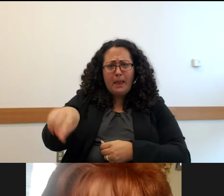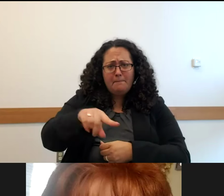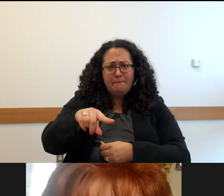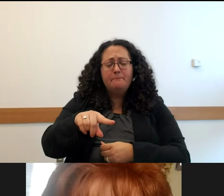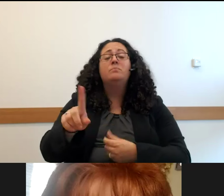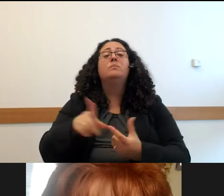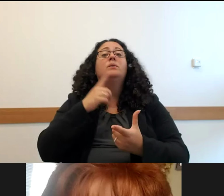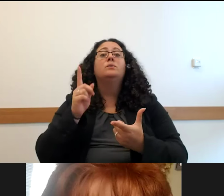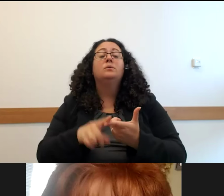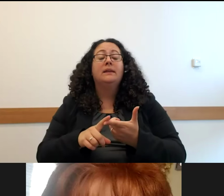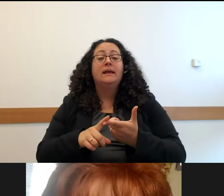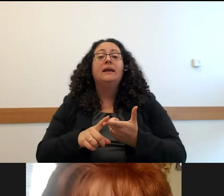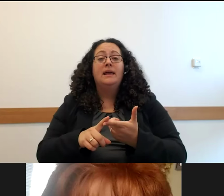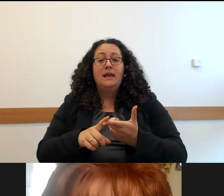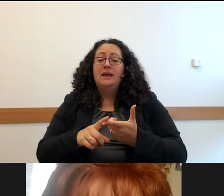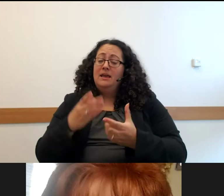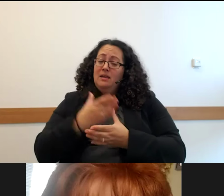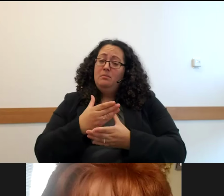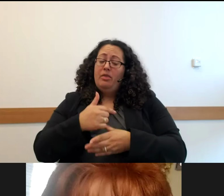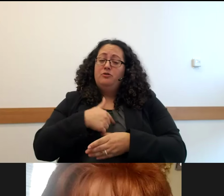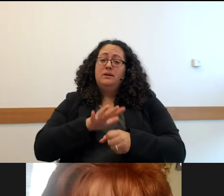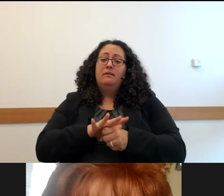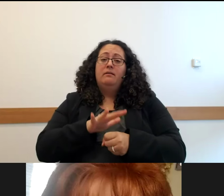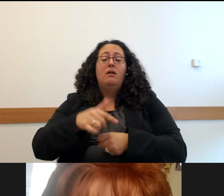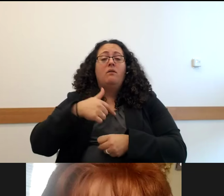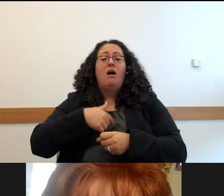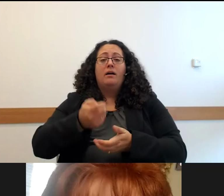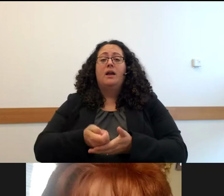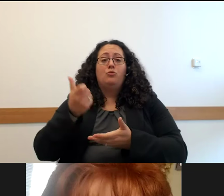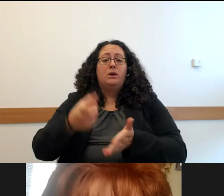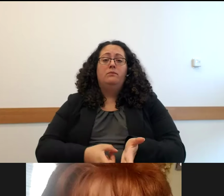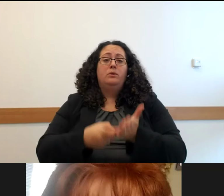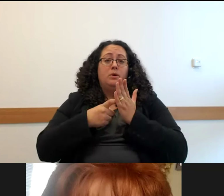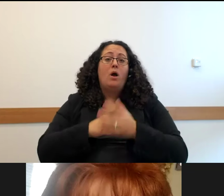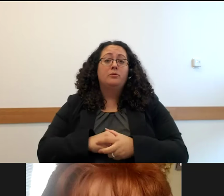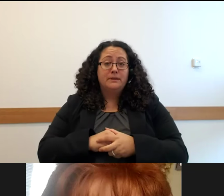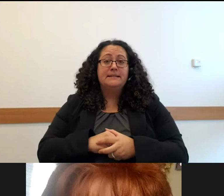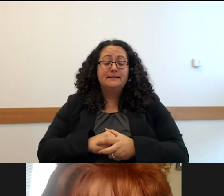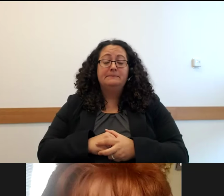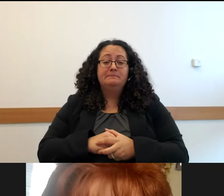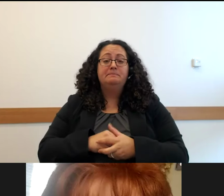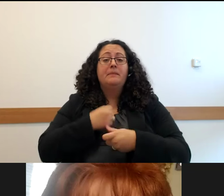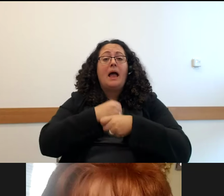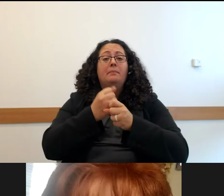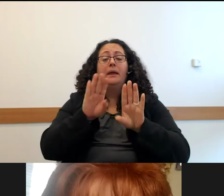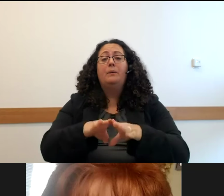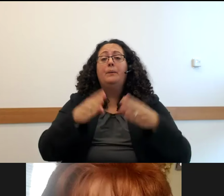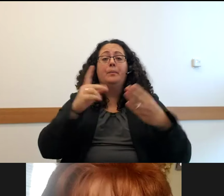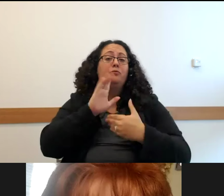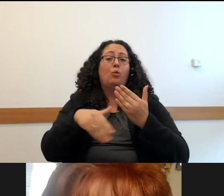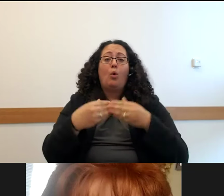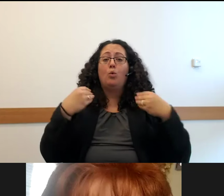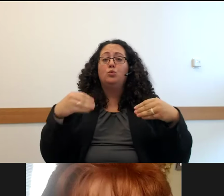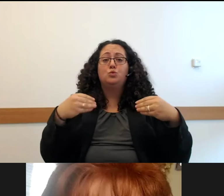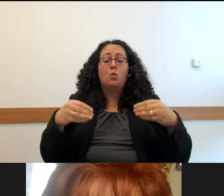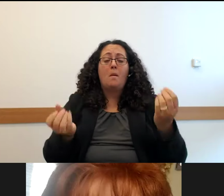So that bothered me enough to where I got rid of the requirements, made it open to all stores, tried to get as